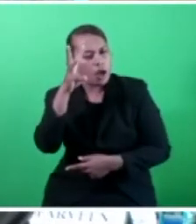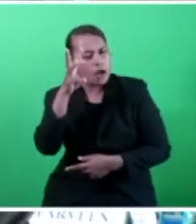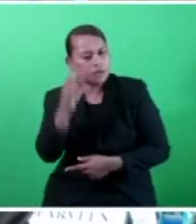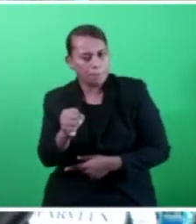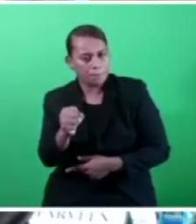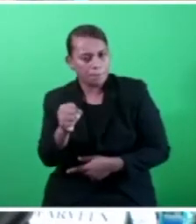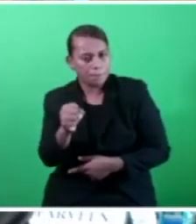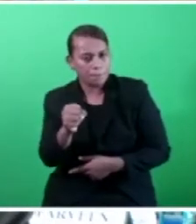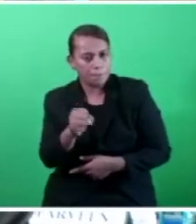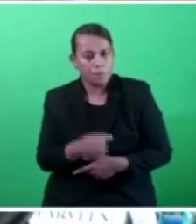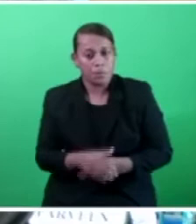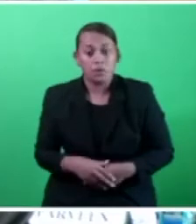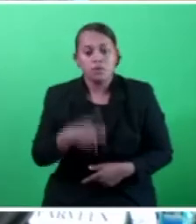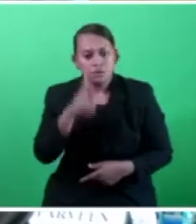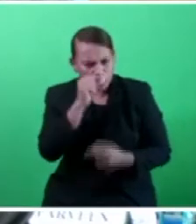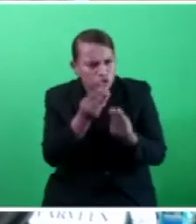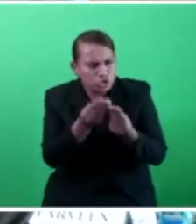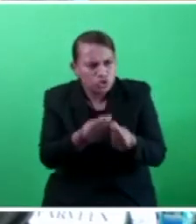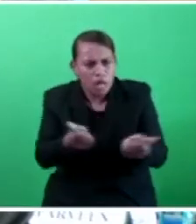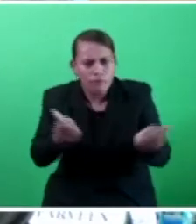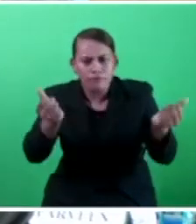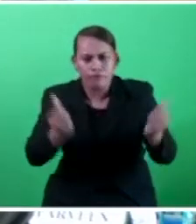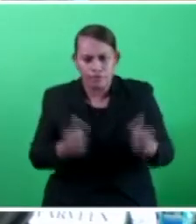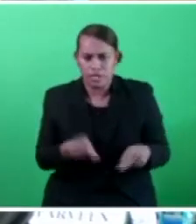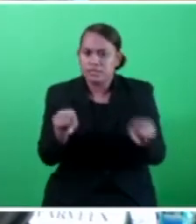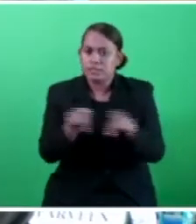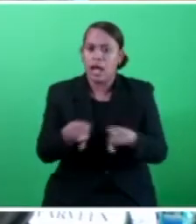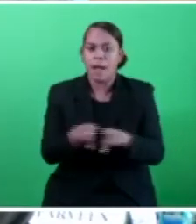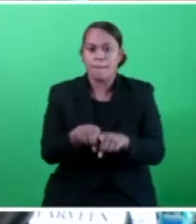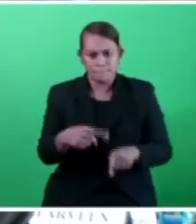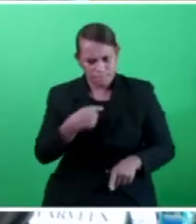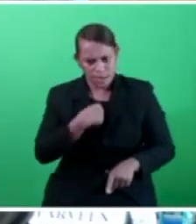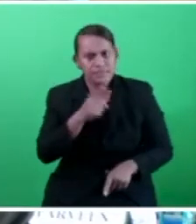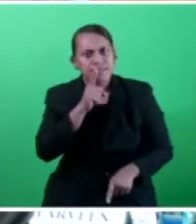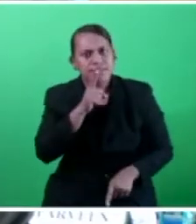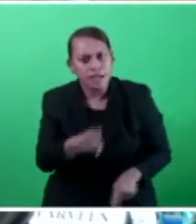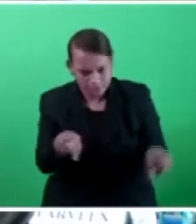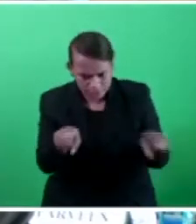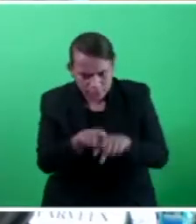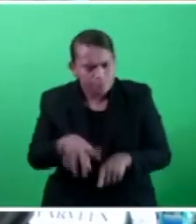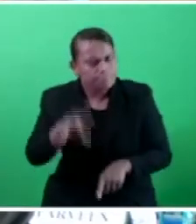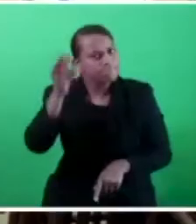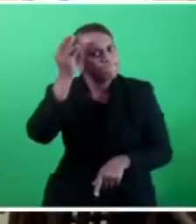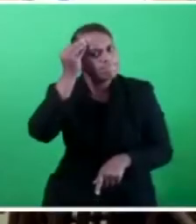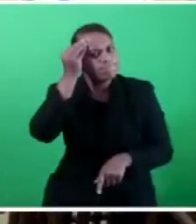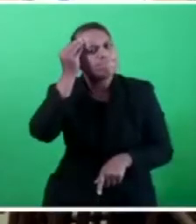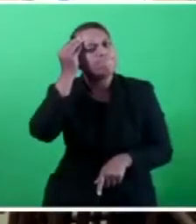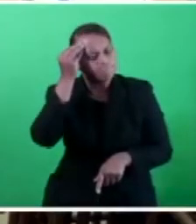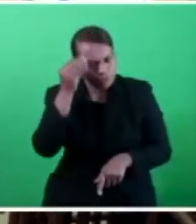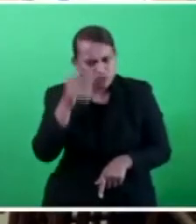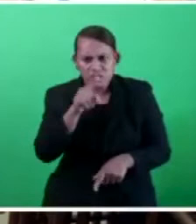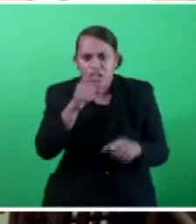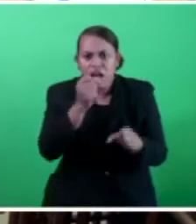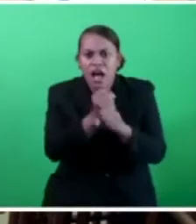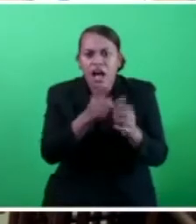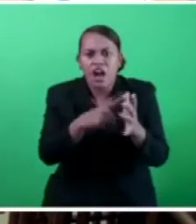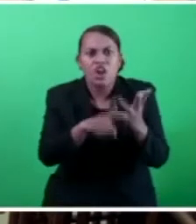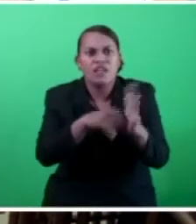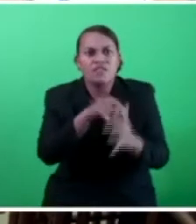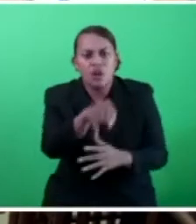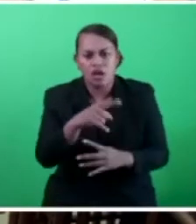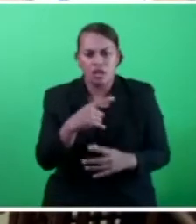hand. I echo the same phrase of haiwa hewa, Honorable Ngaboka haiwa hewa, to members of the opposite